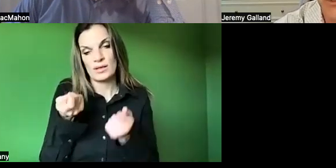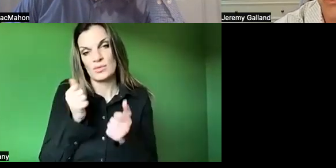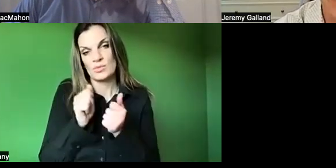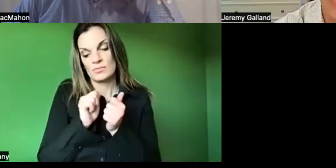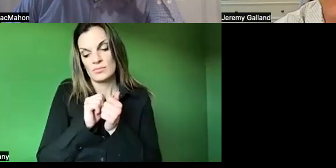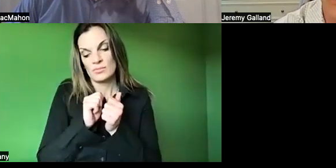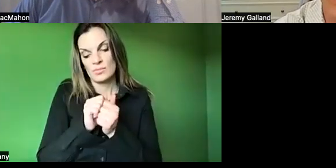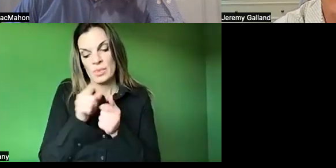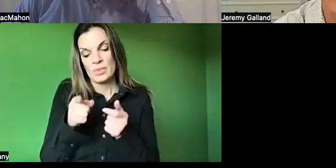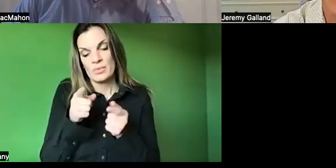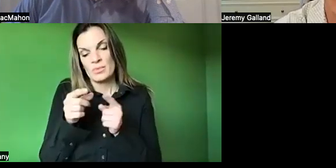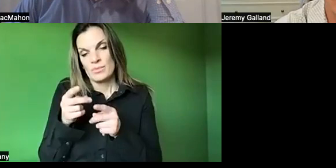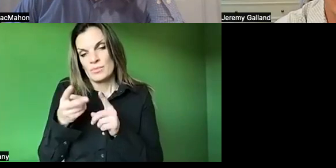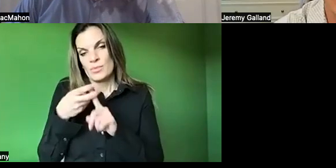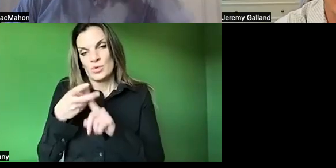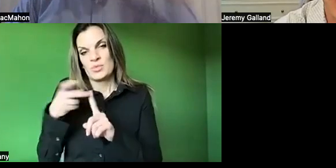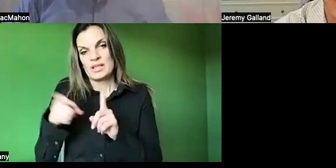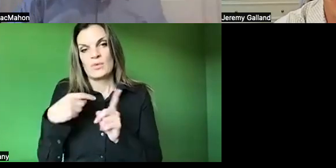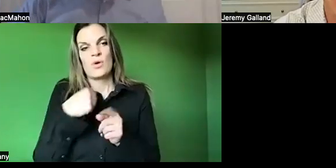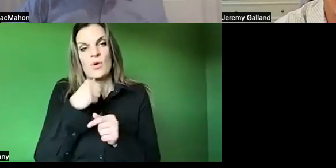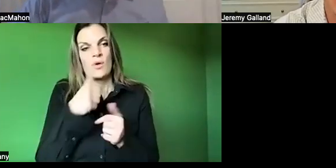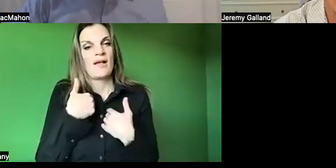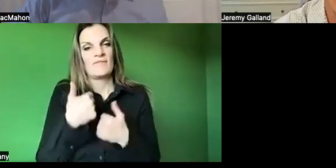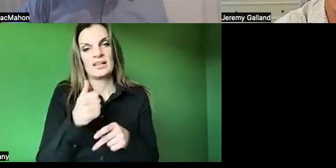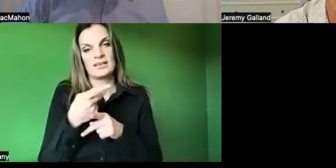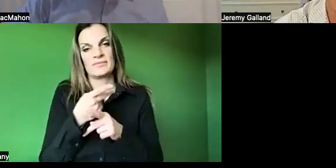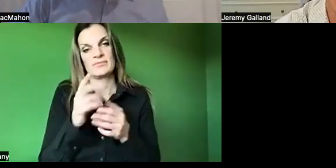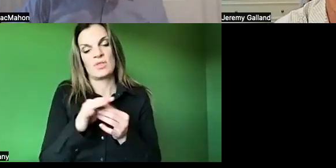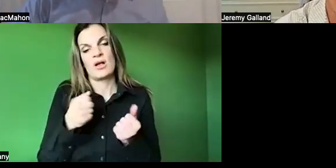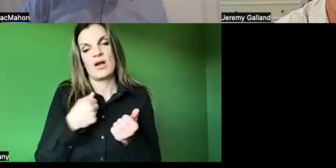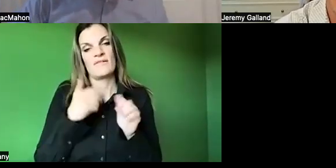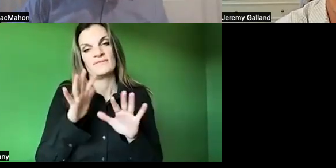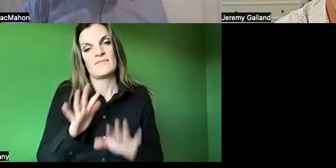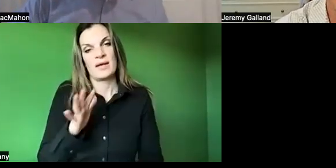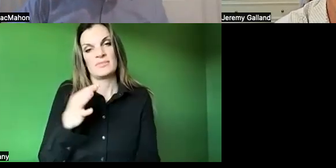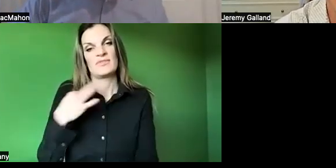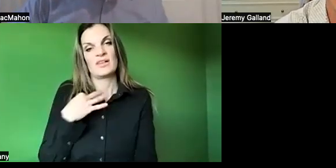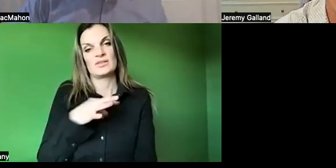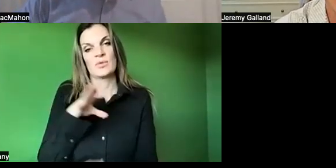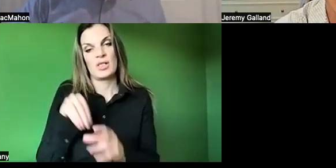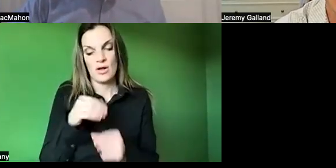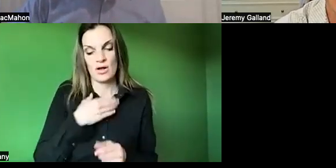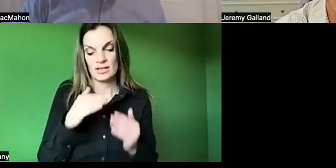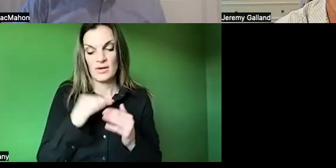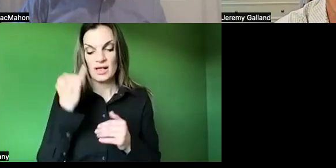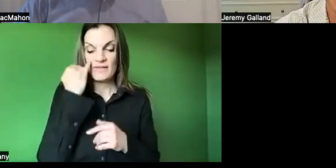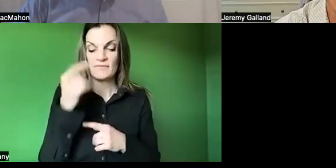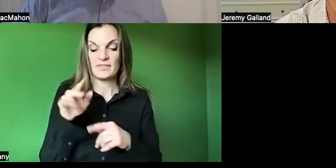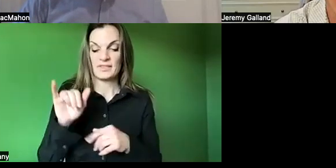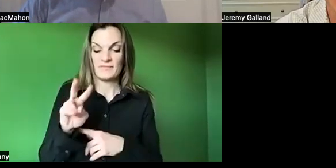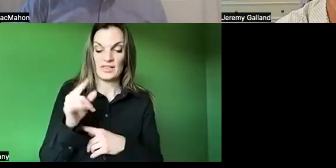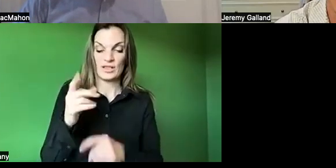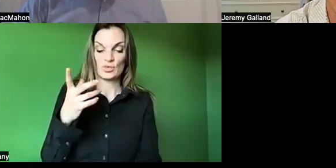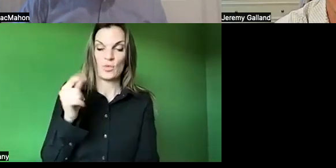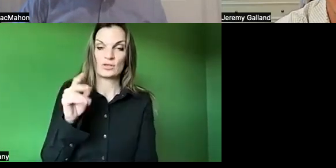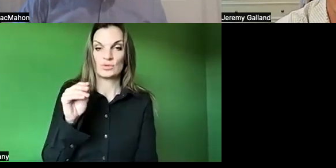needs. We don't have no oversight over the fabulous volunteers we have in our town. If the village wants to take the lead on that, the village